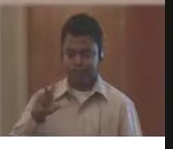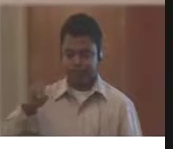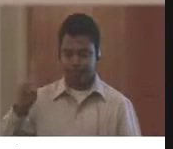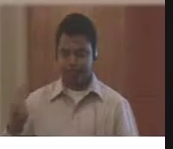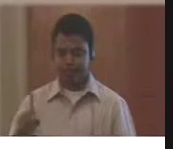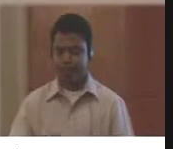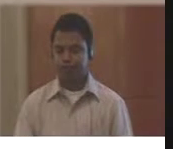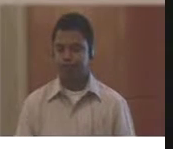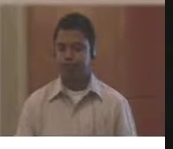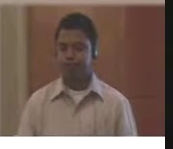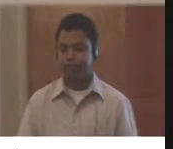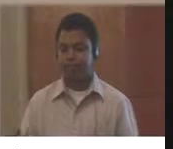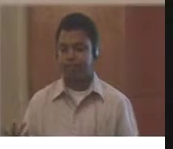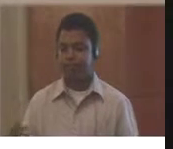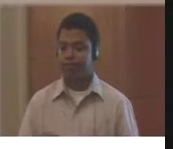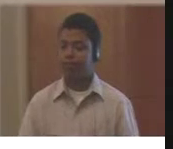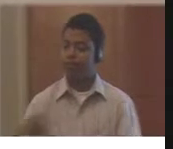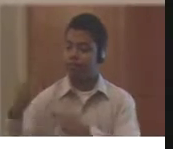31.